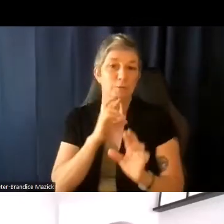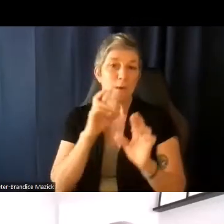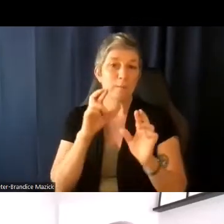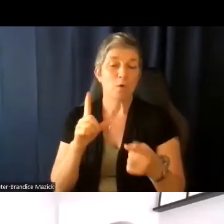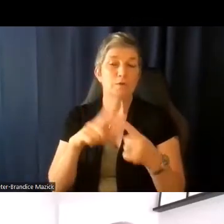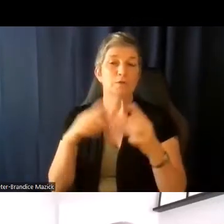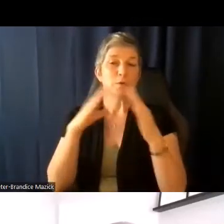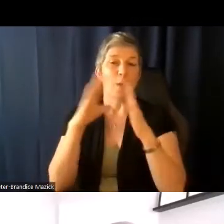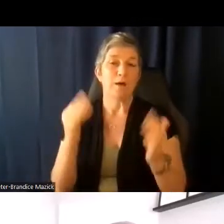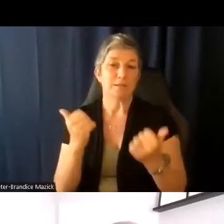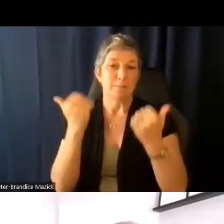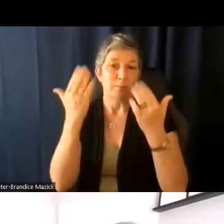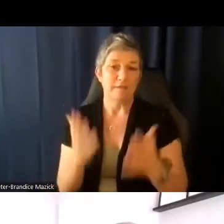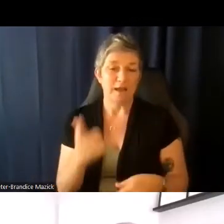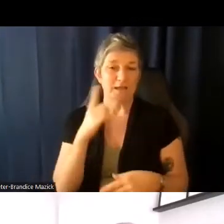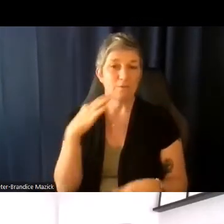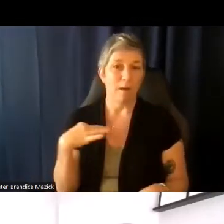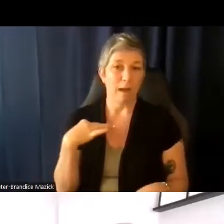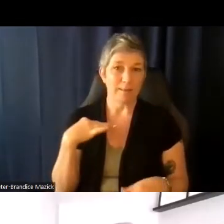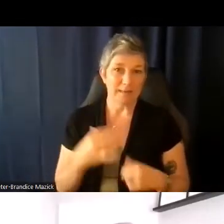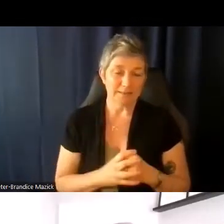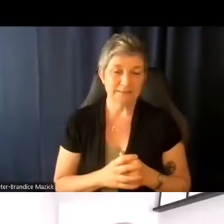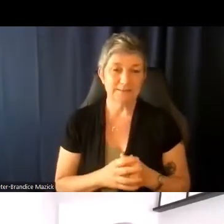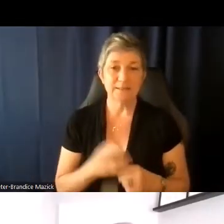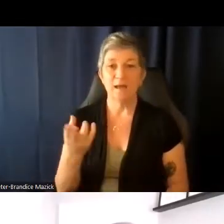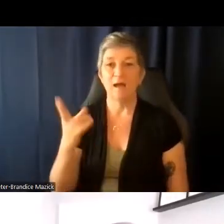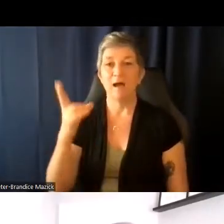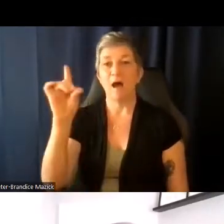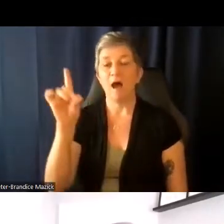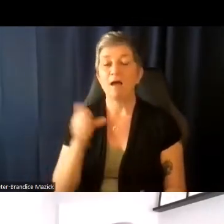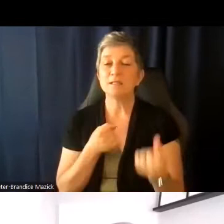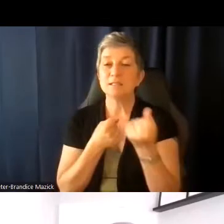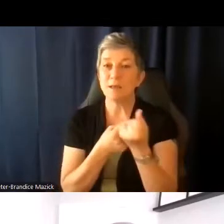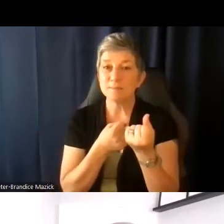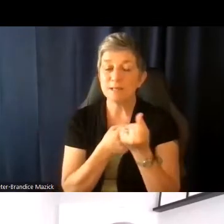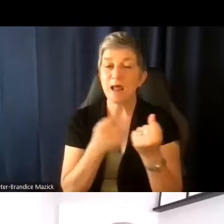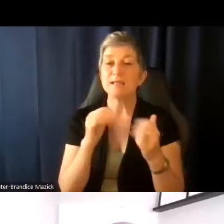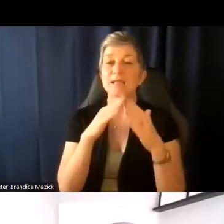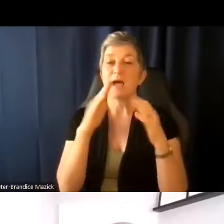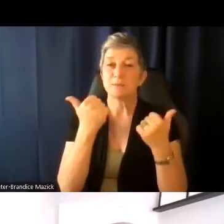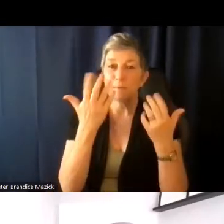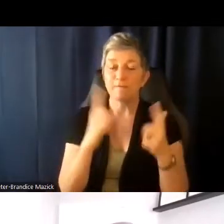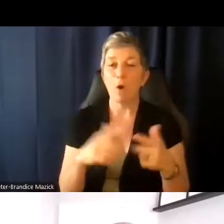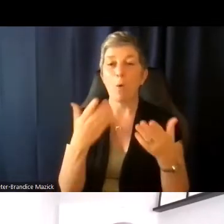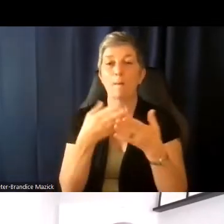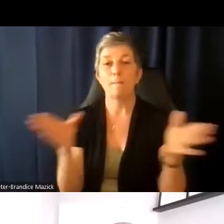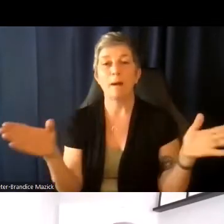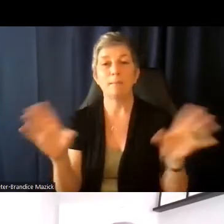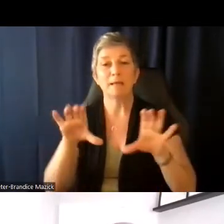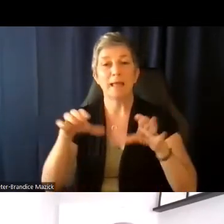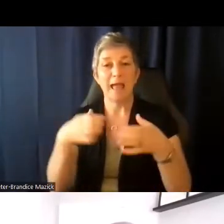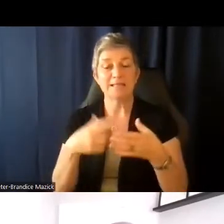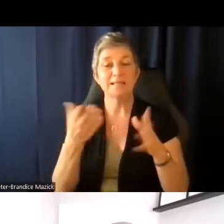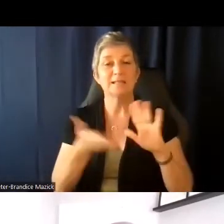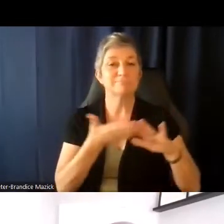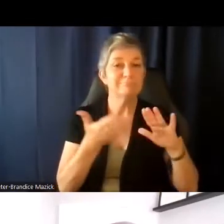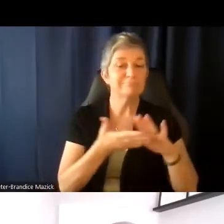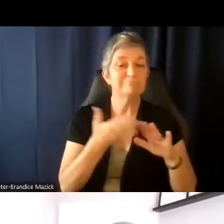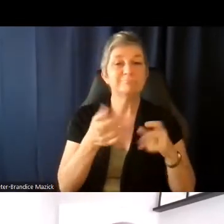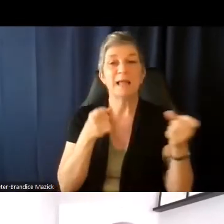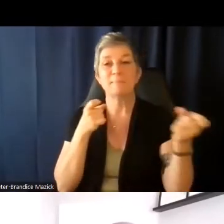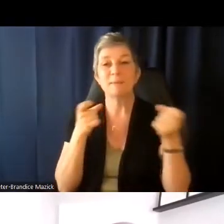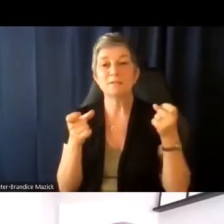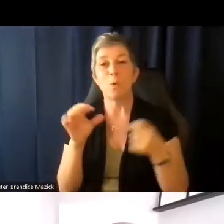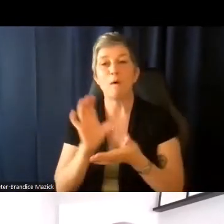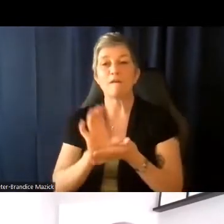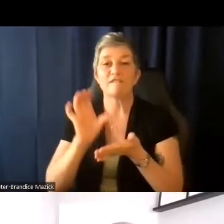housing providers for applicants, HUD-subsidized housing providers, and public entities that operate or administer or fund housing,